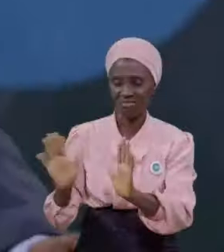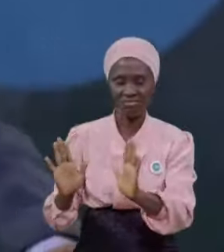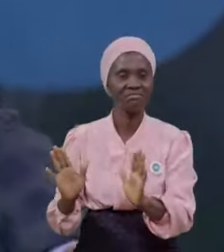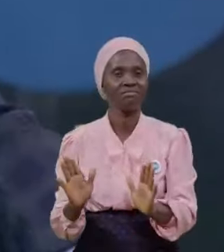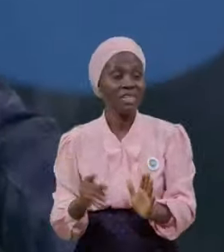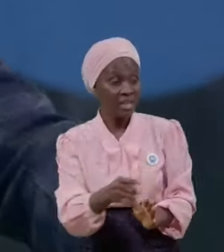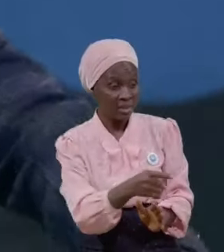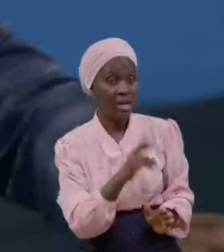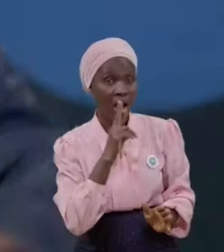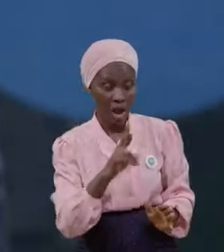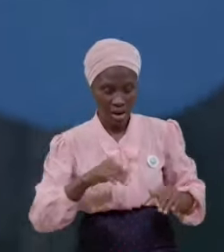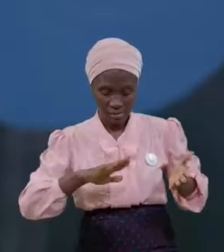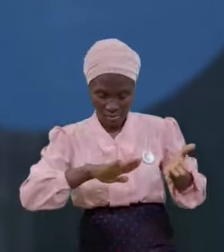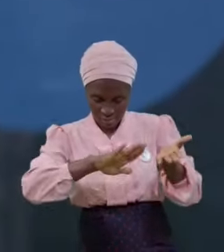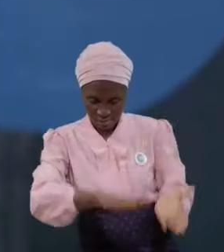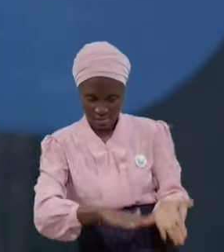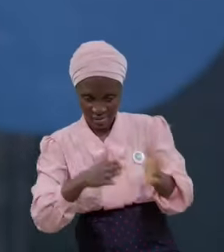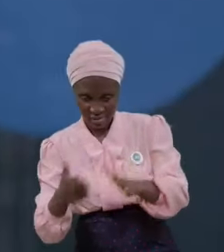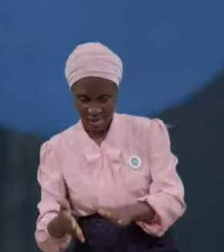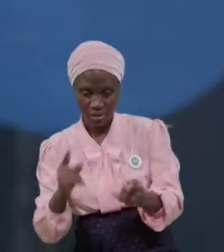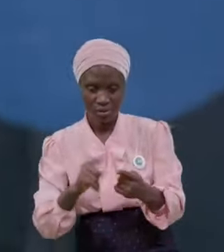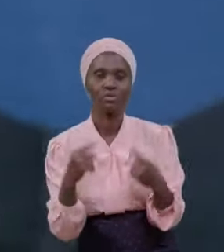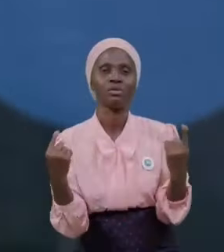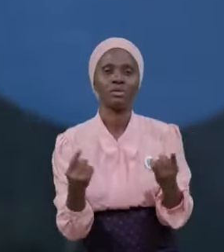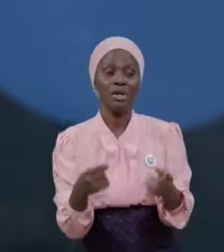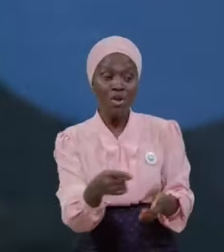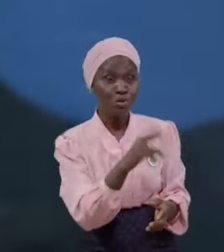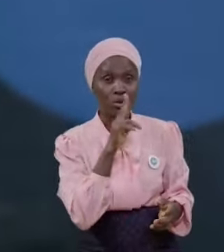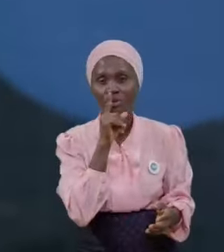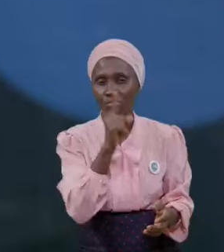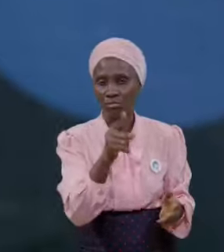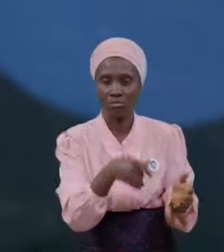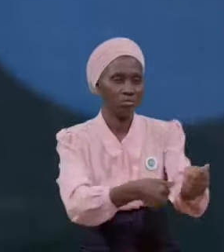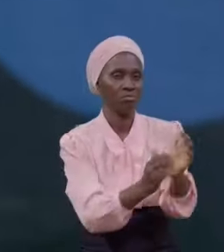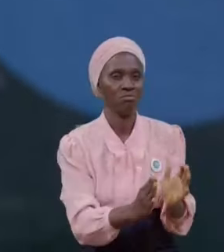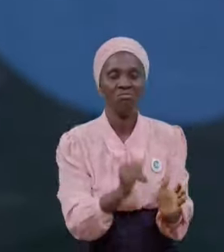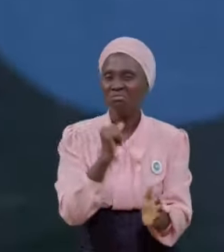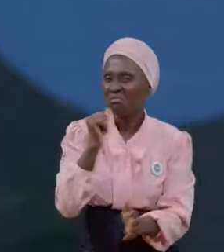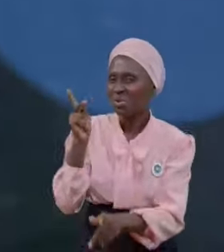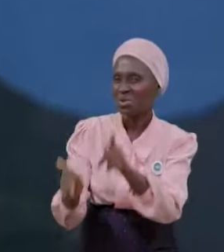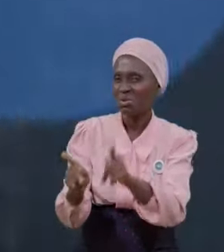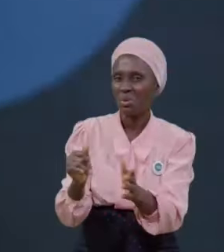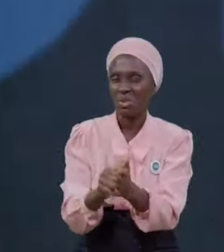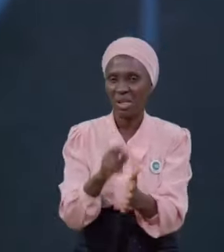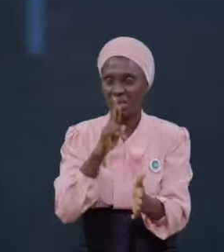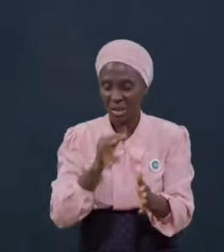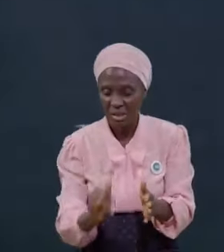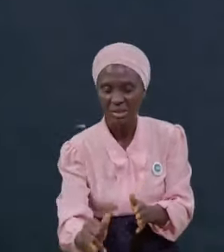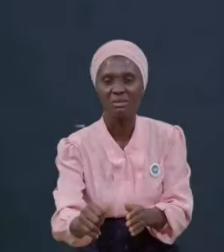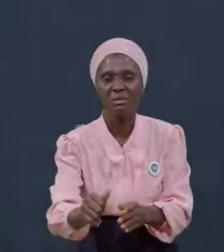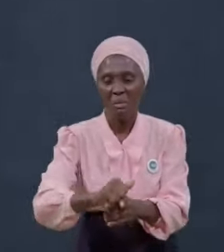the disciples, not the people that are still active in sin, alive in sin, and doing whatever in